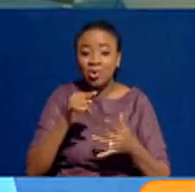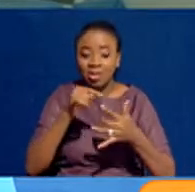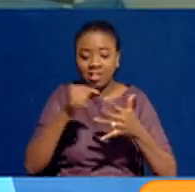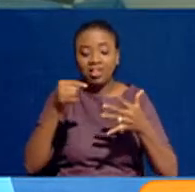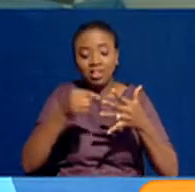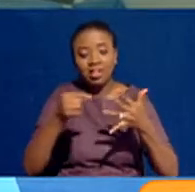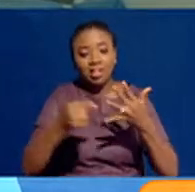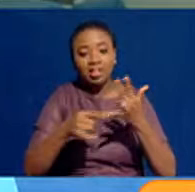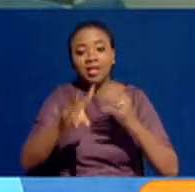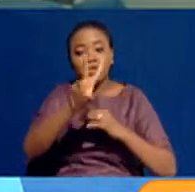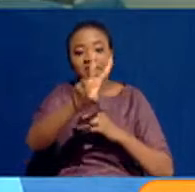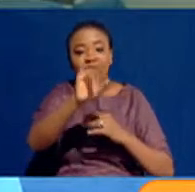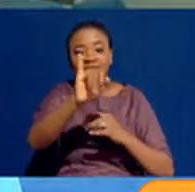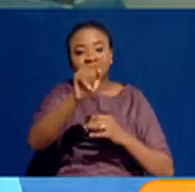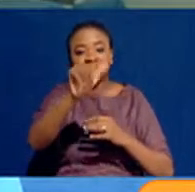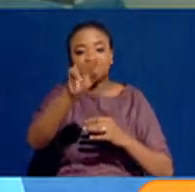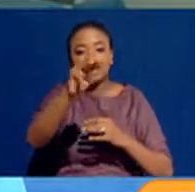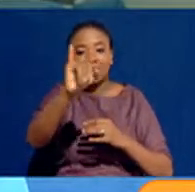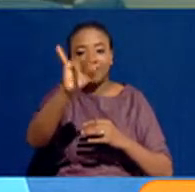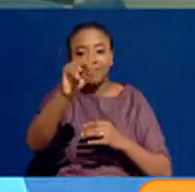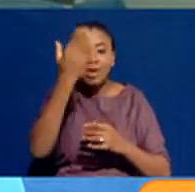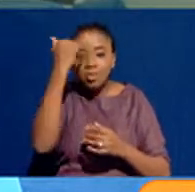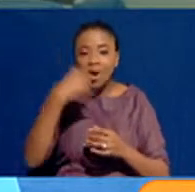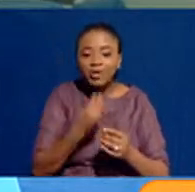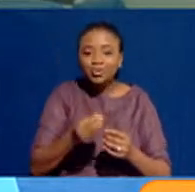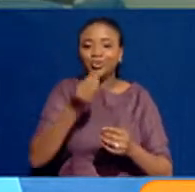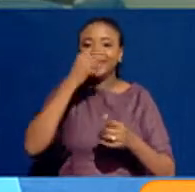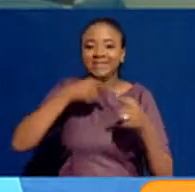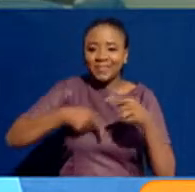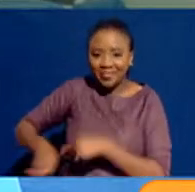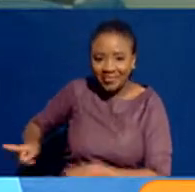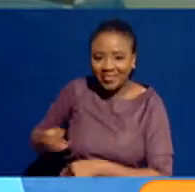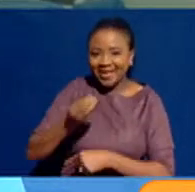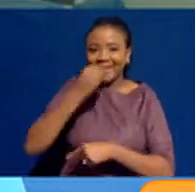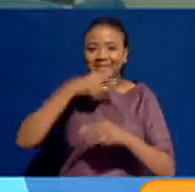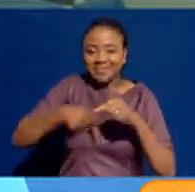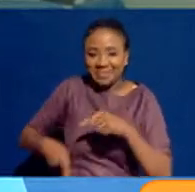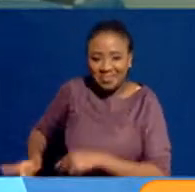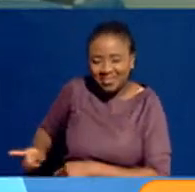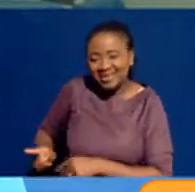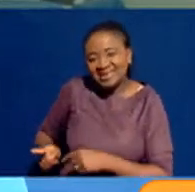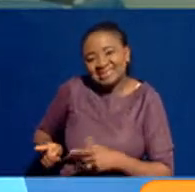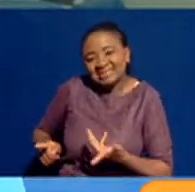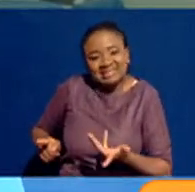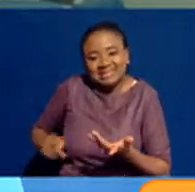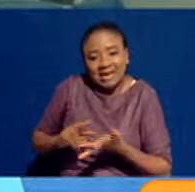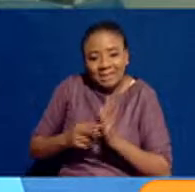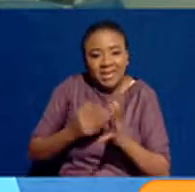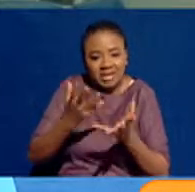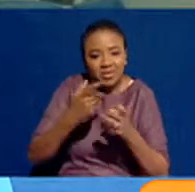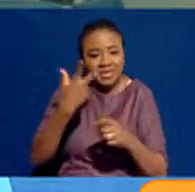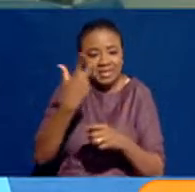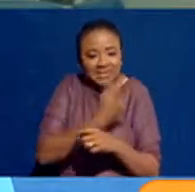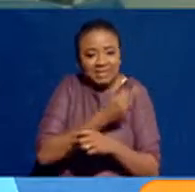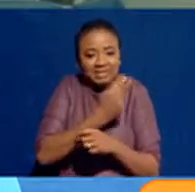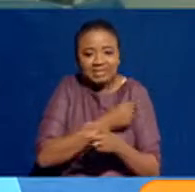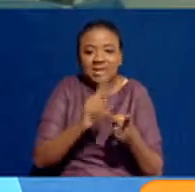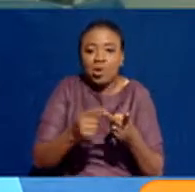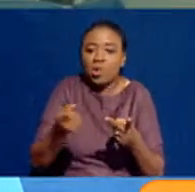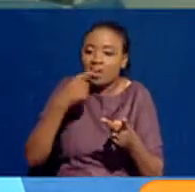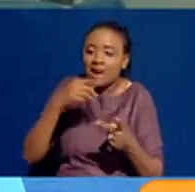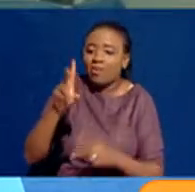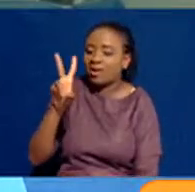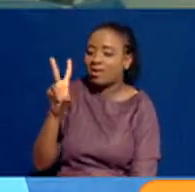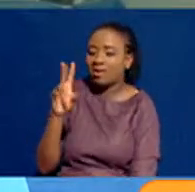you are getting less nutrients, so you get more micronutrient deficiency. You need continuous vitamin